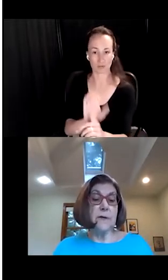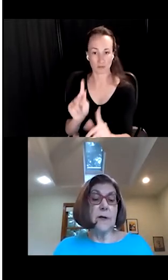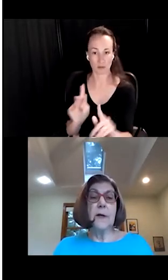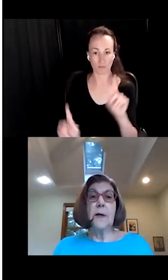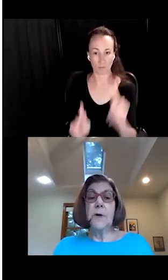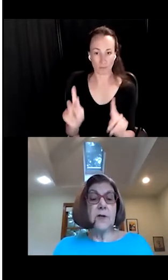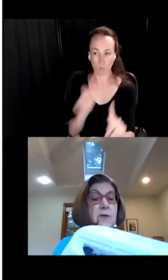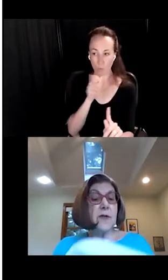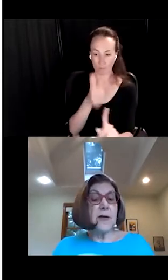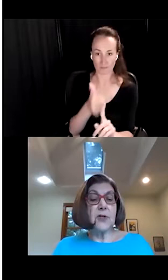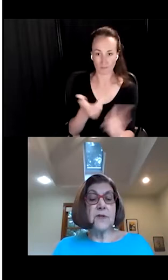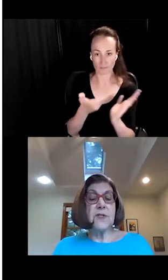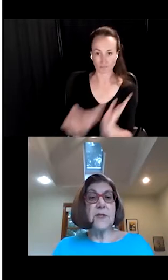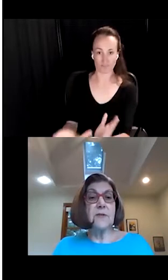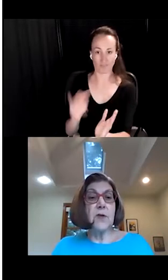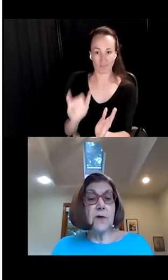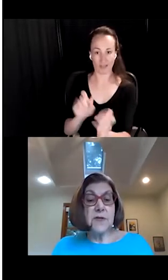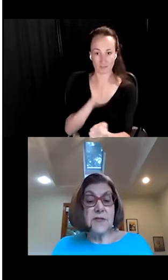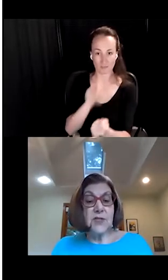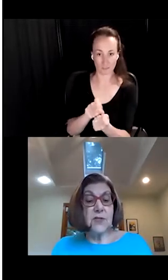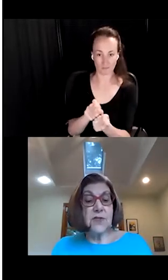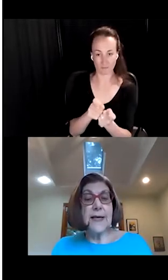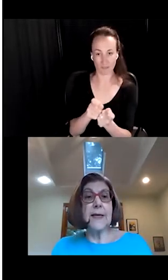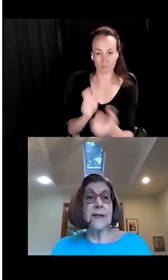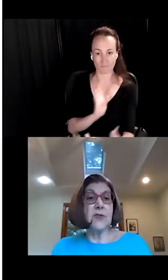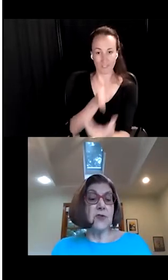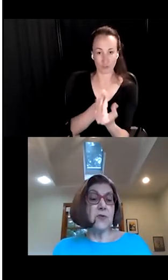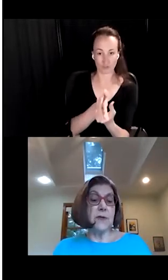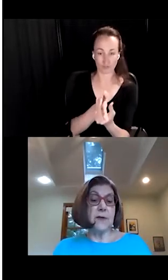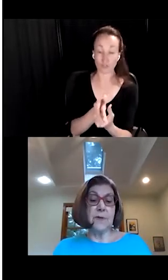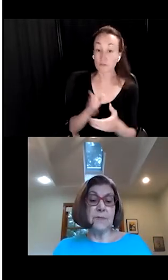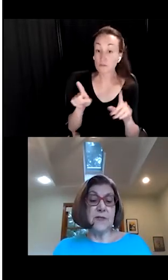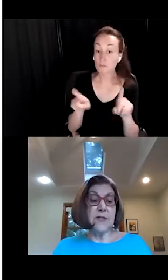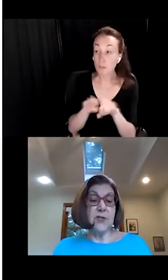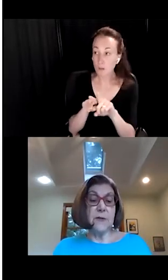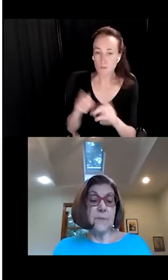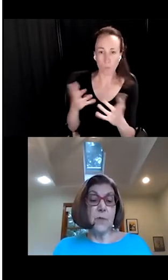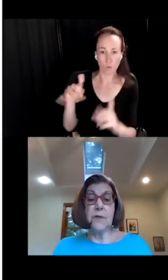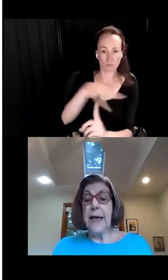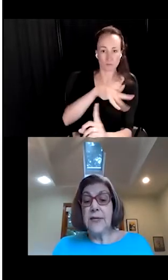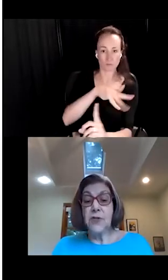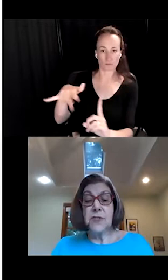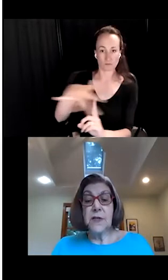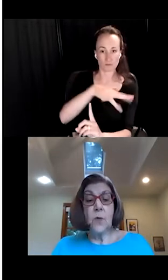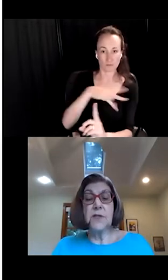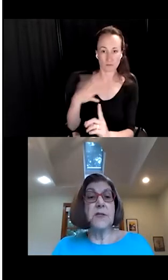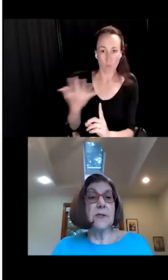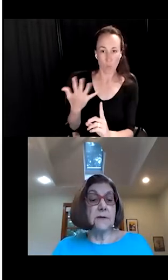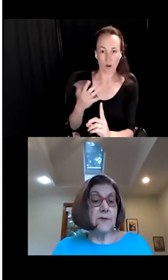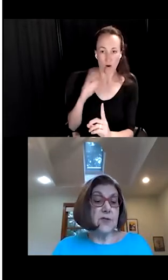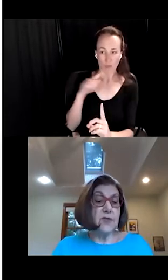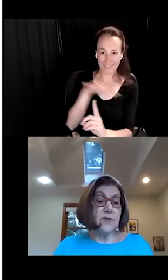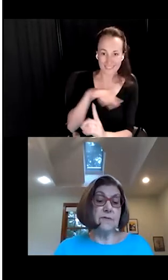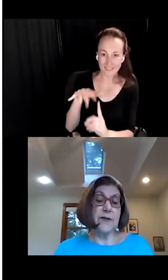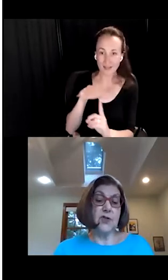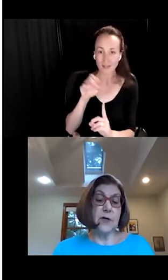intervention, but also the characteristics of the organizational setting that's doing the implementation, or the agency that wants to deliver